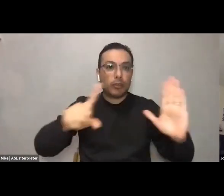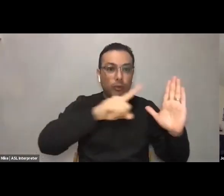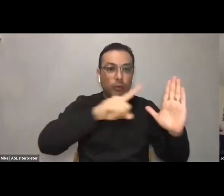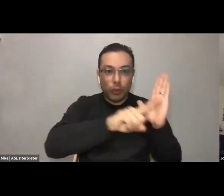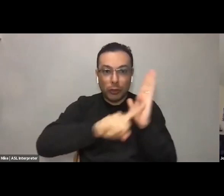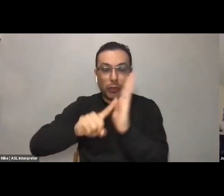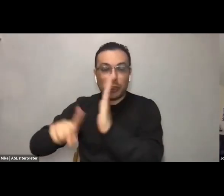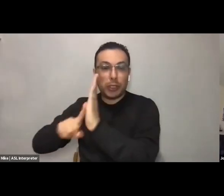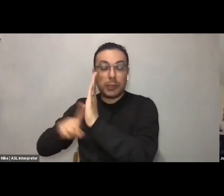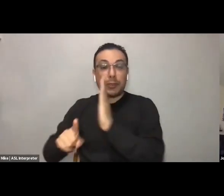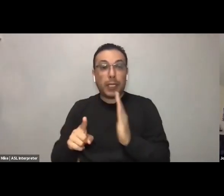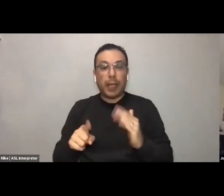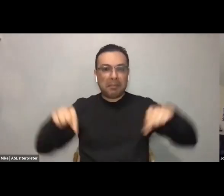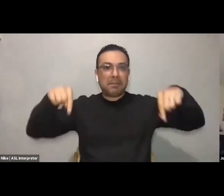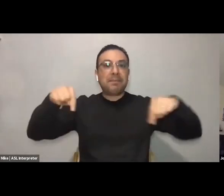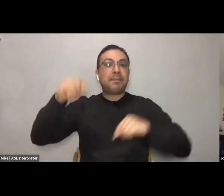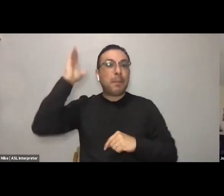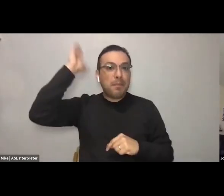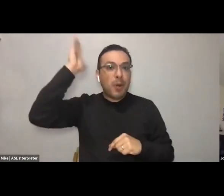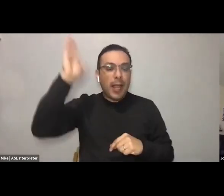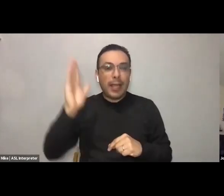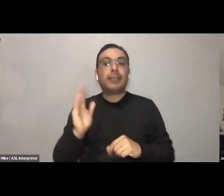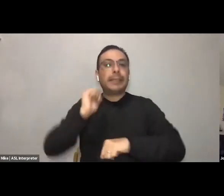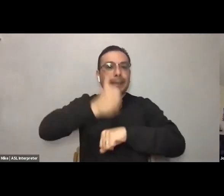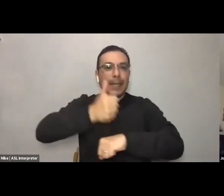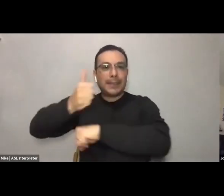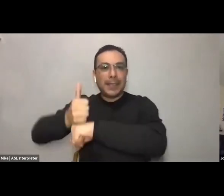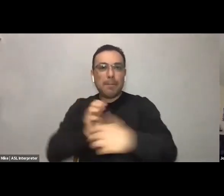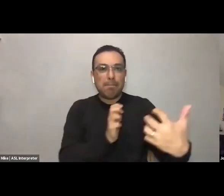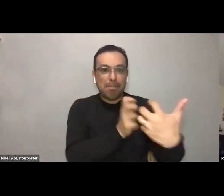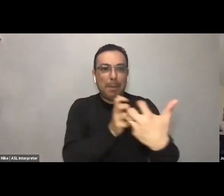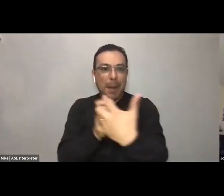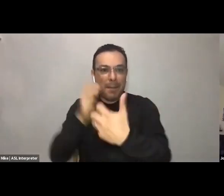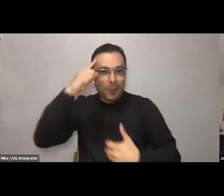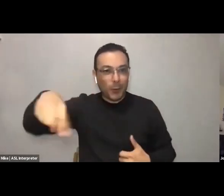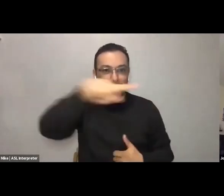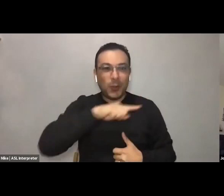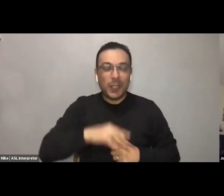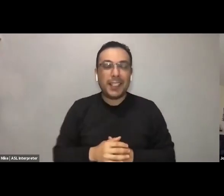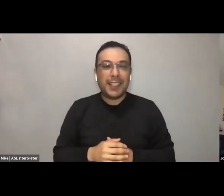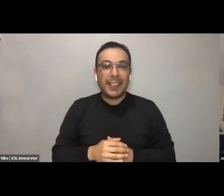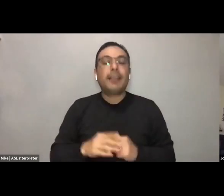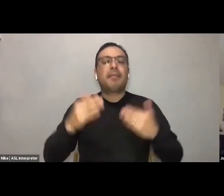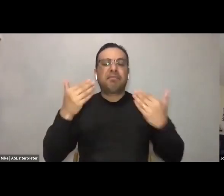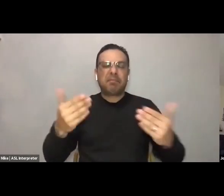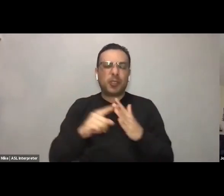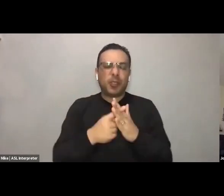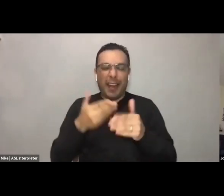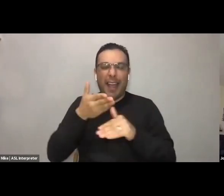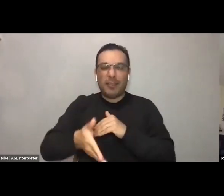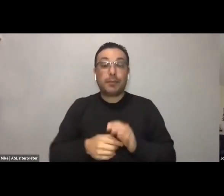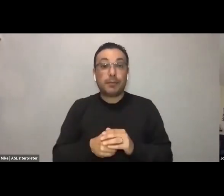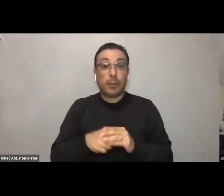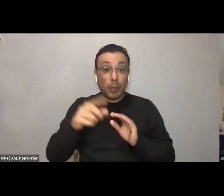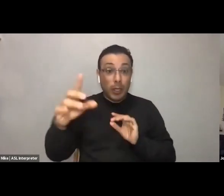set up today, and then we will get started. Today, if you're joining us via Zoom, we have both American Sign Language interpretation